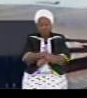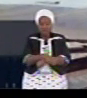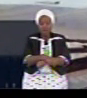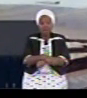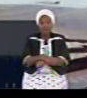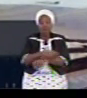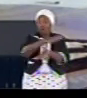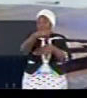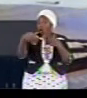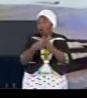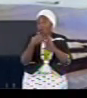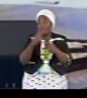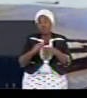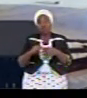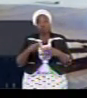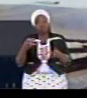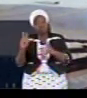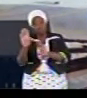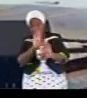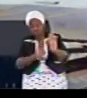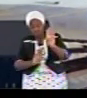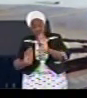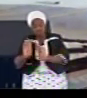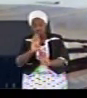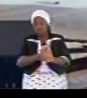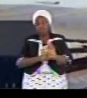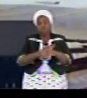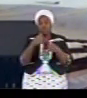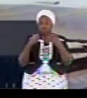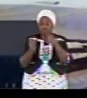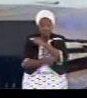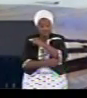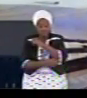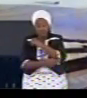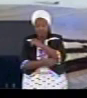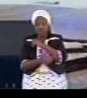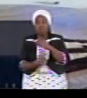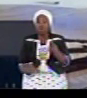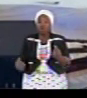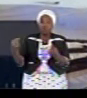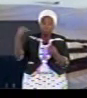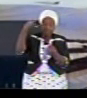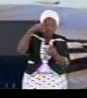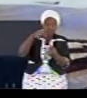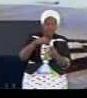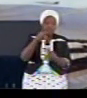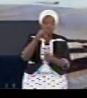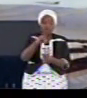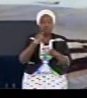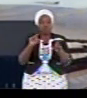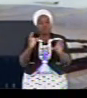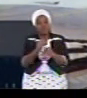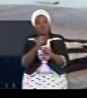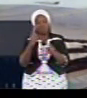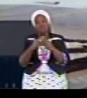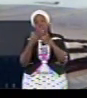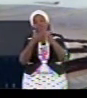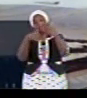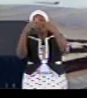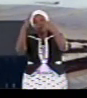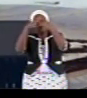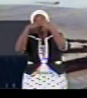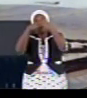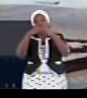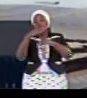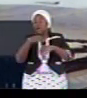the trials, tribulations, trouble, and temptation until you get to heaven. And